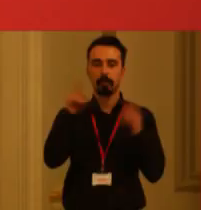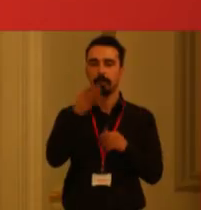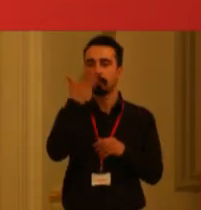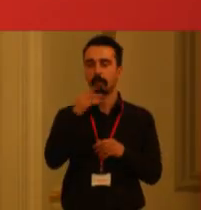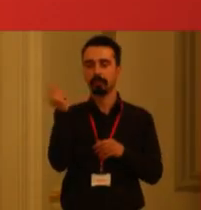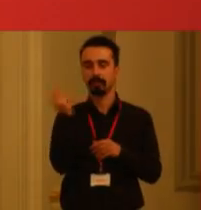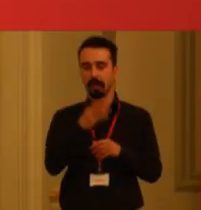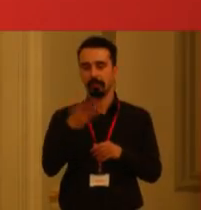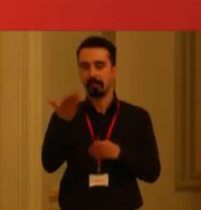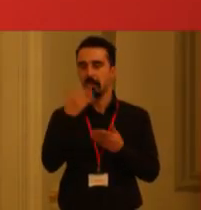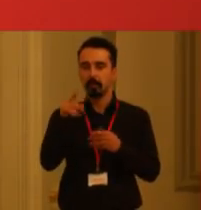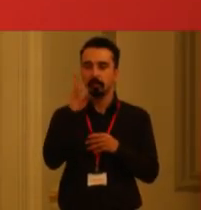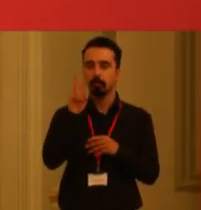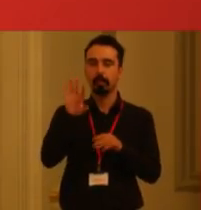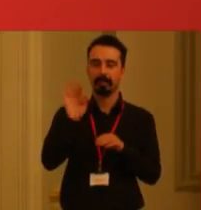that